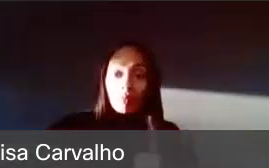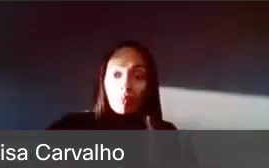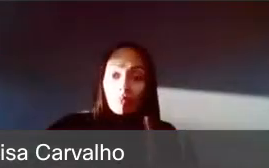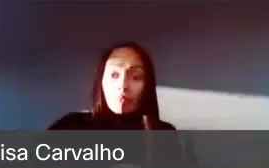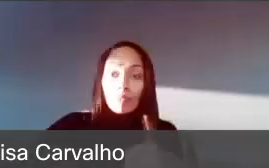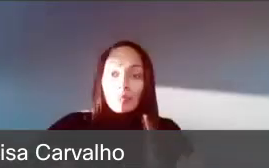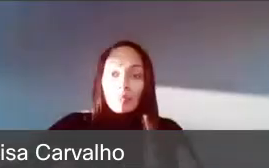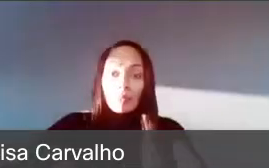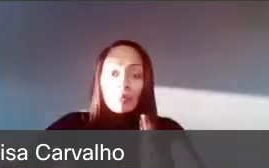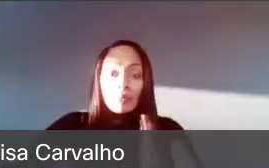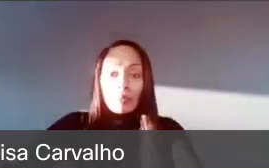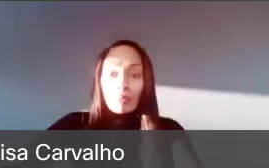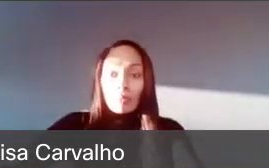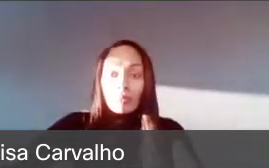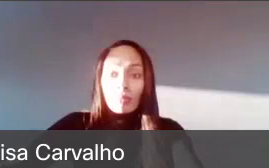yourself.